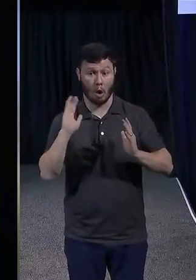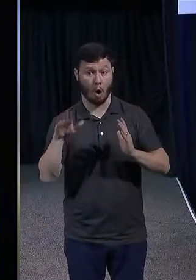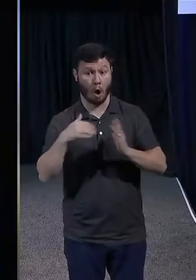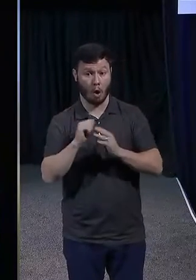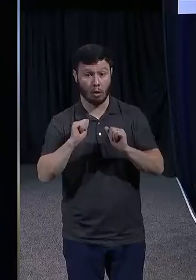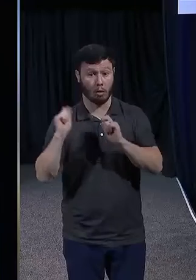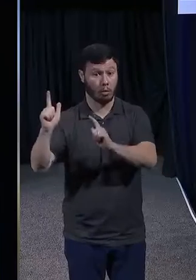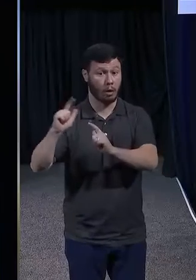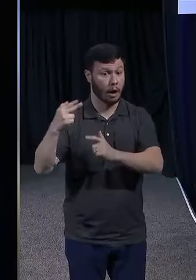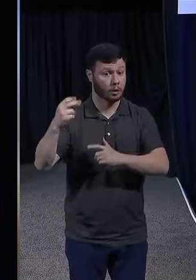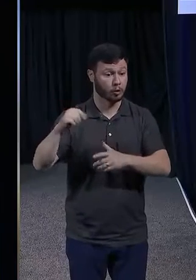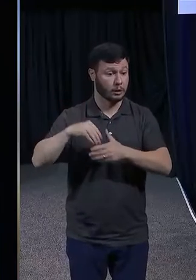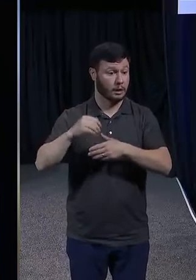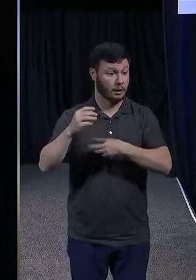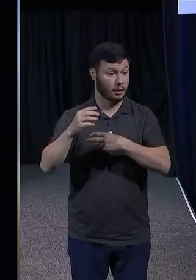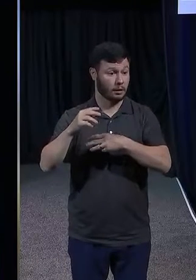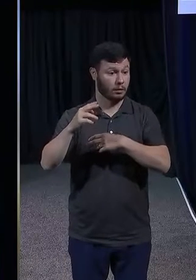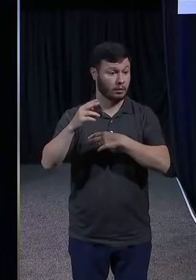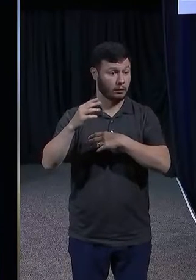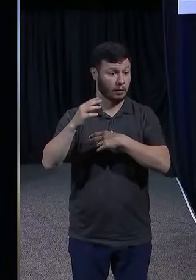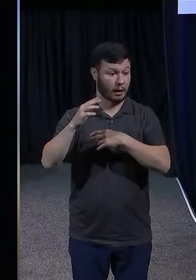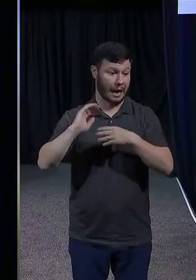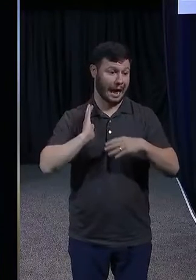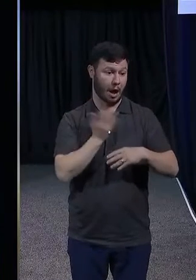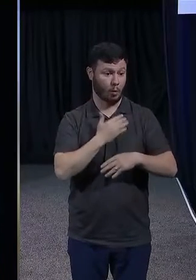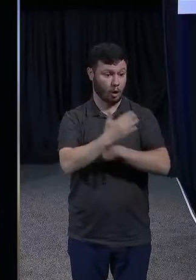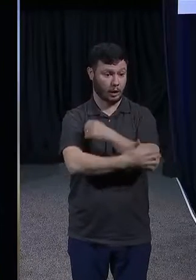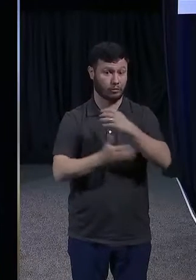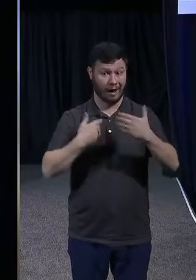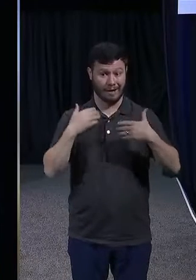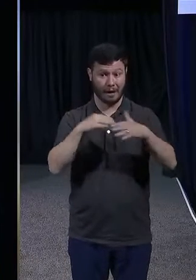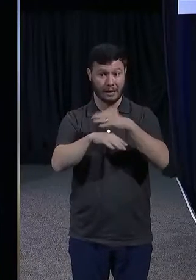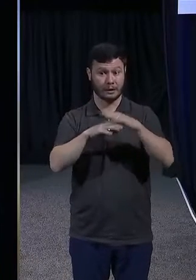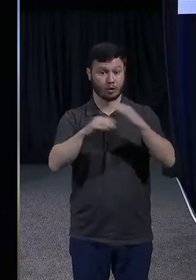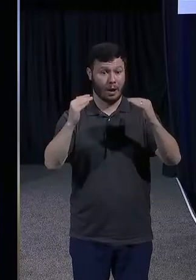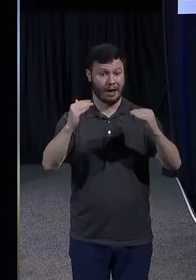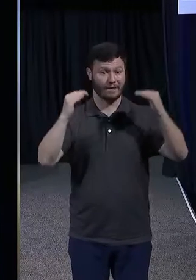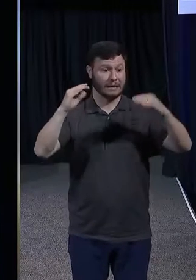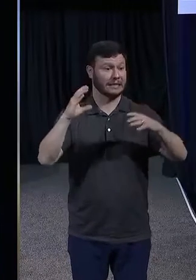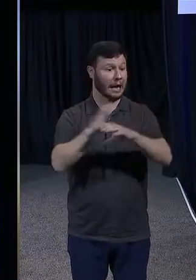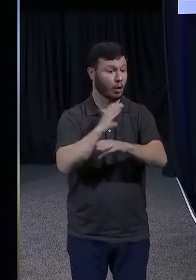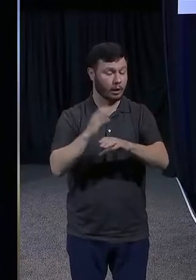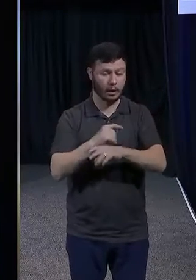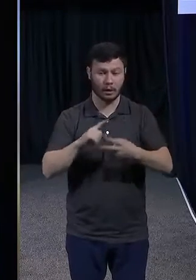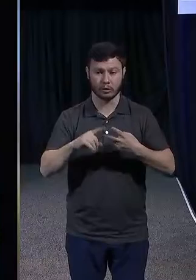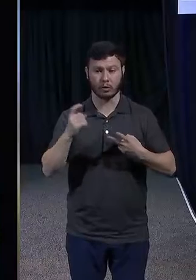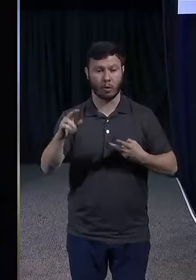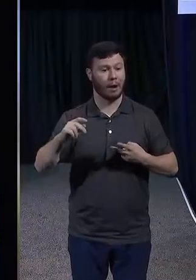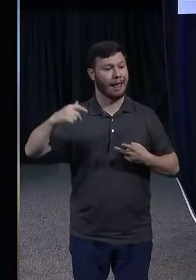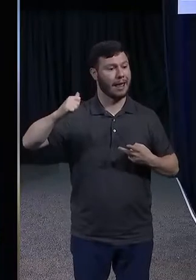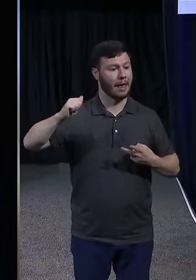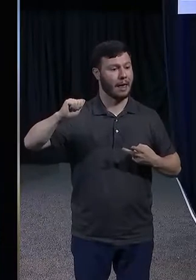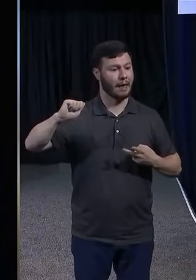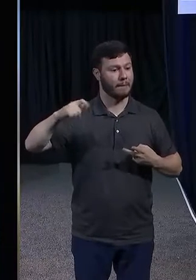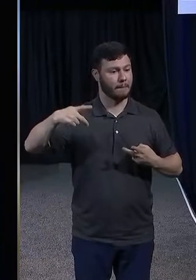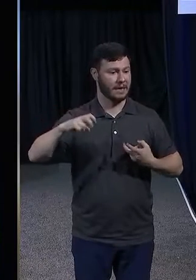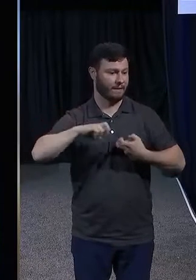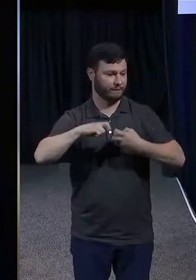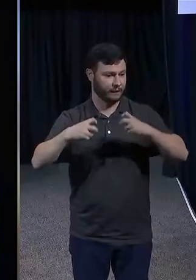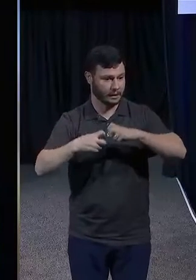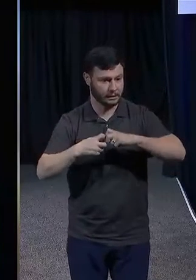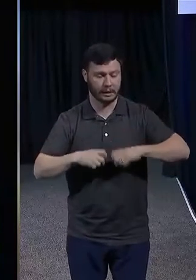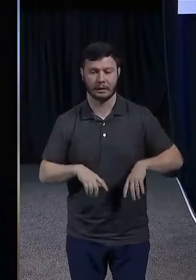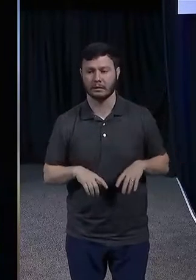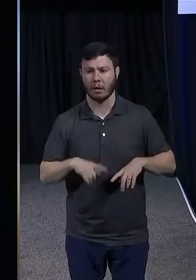in the nation has access to advanced calculus, for example, or AP physics. And when that is included as an